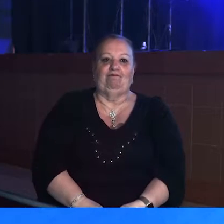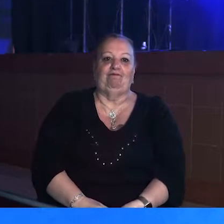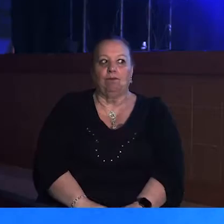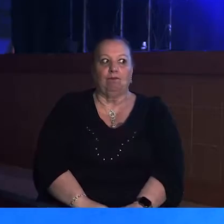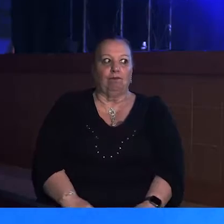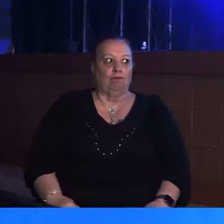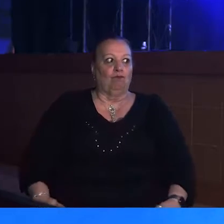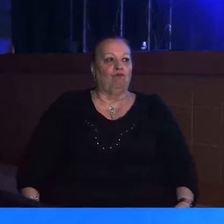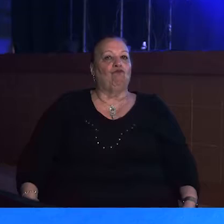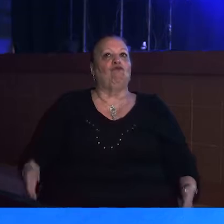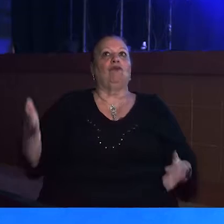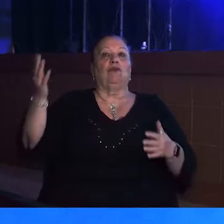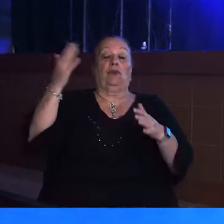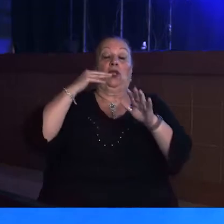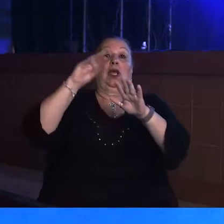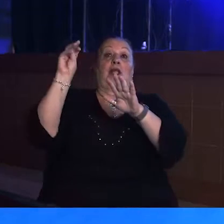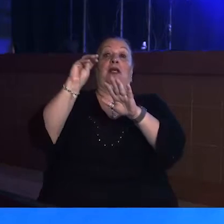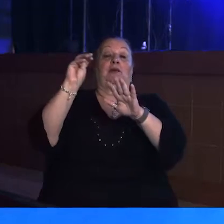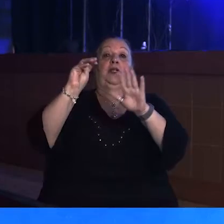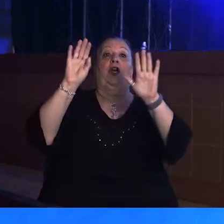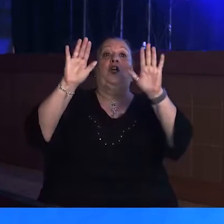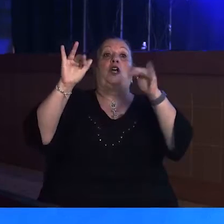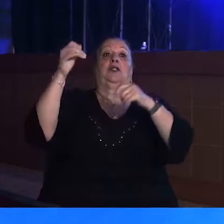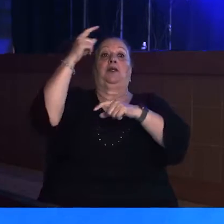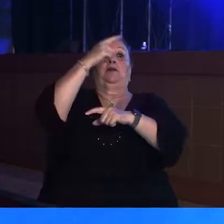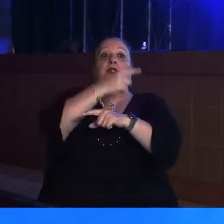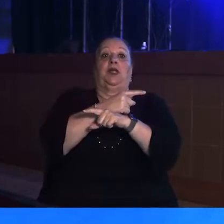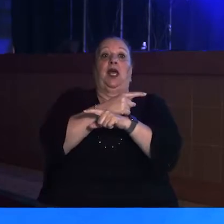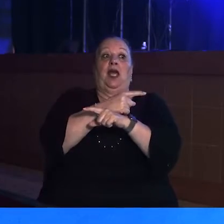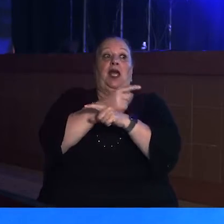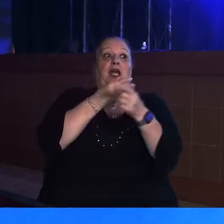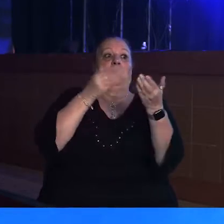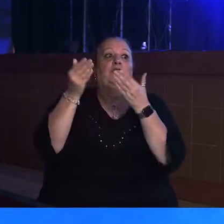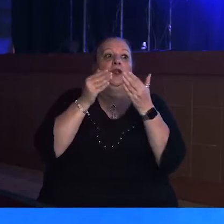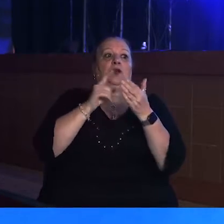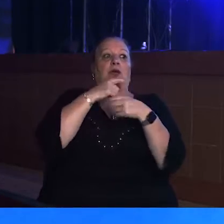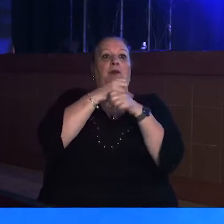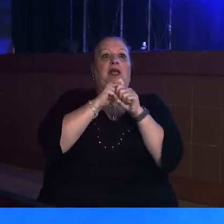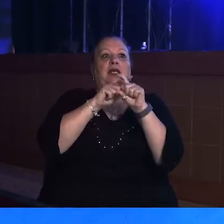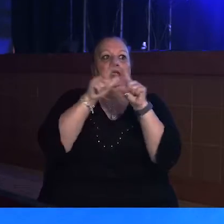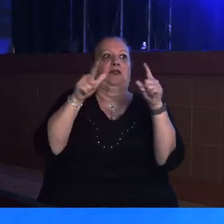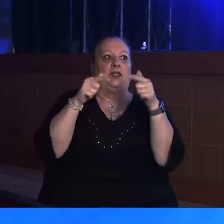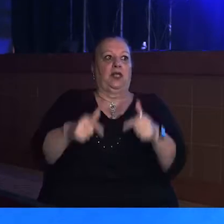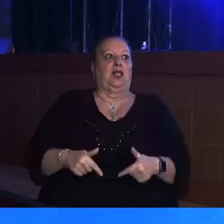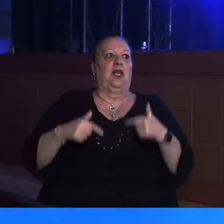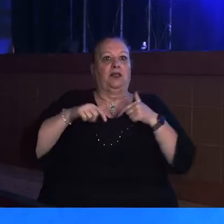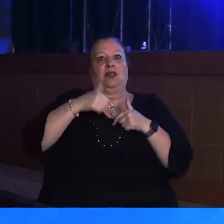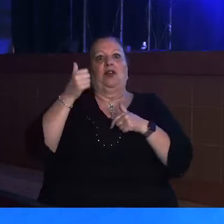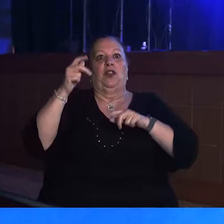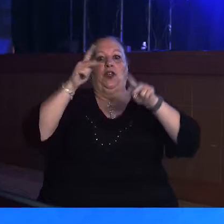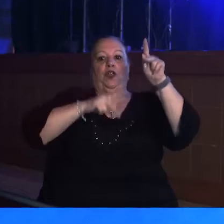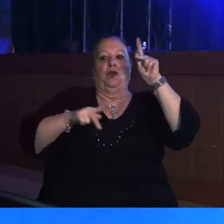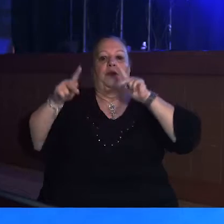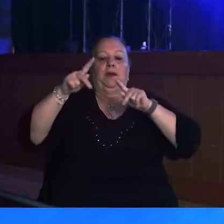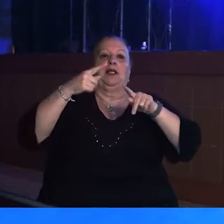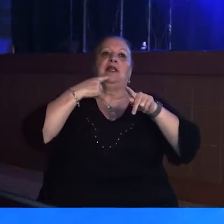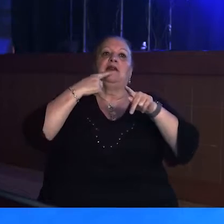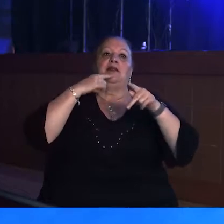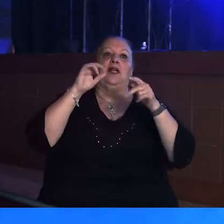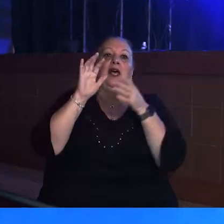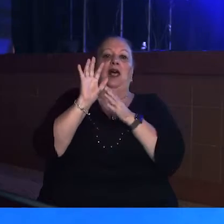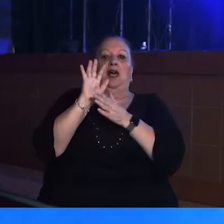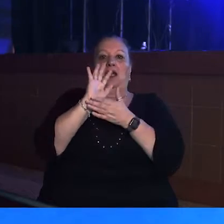Last Monday was such an awesome day of service. We really did make a difference in the lives of other people. As I said on the video, we not